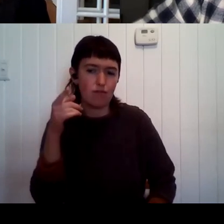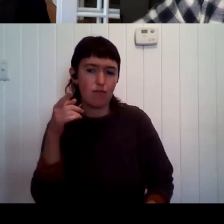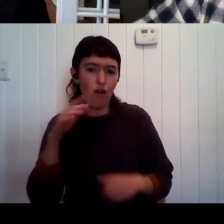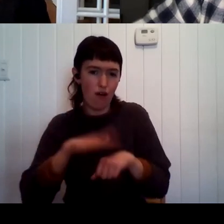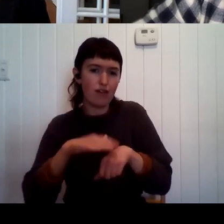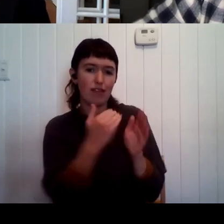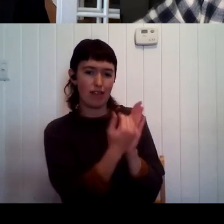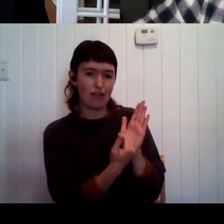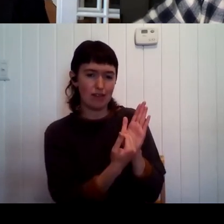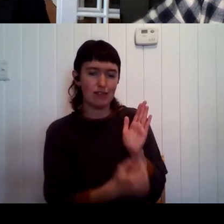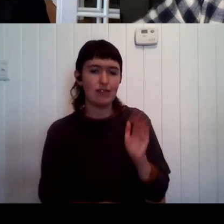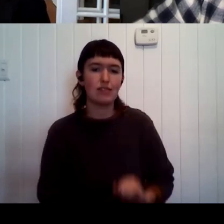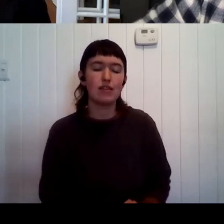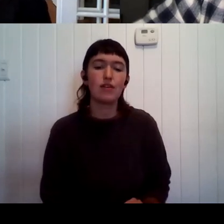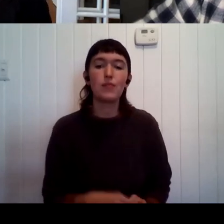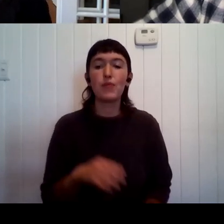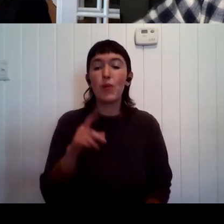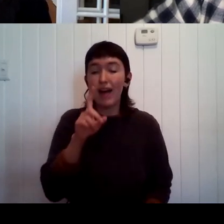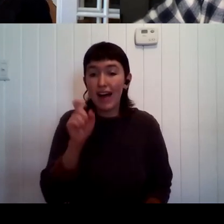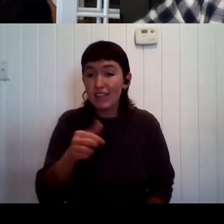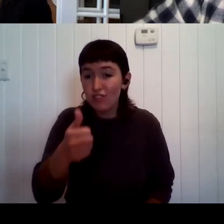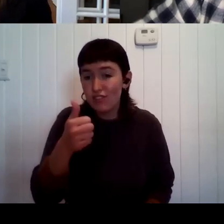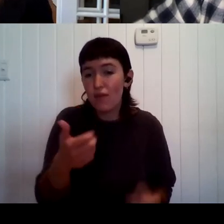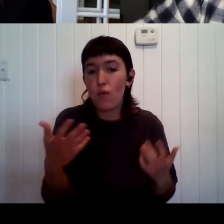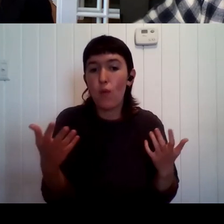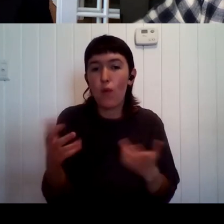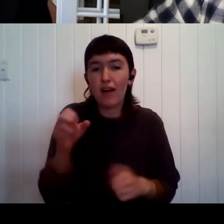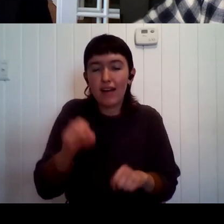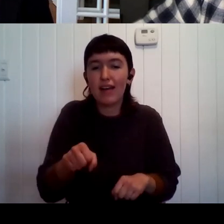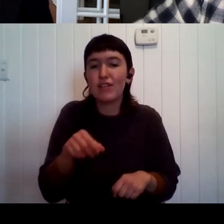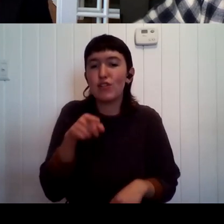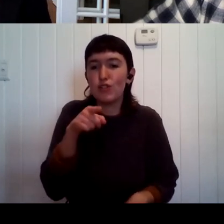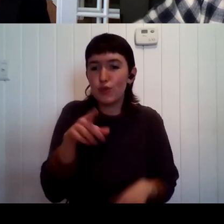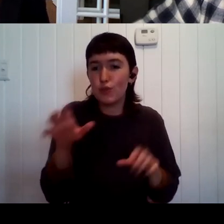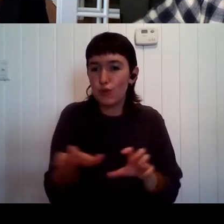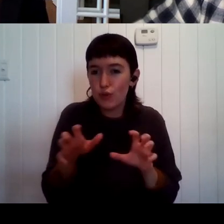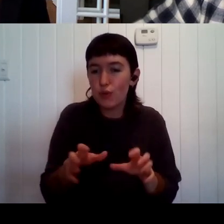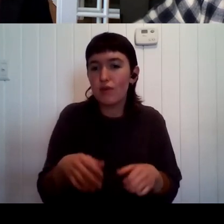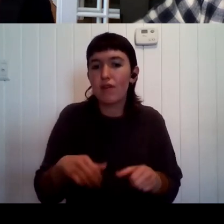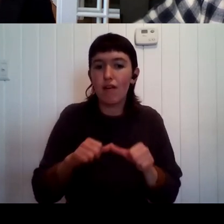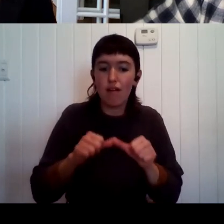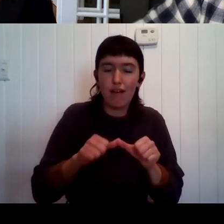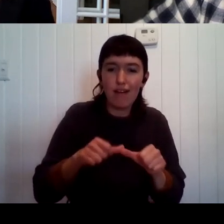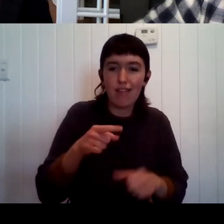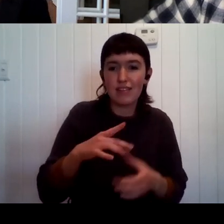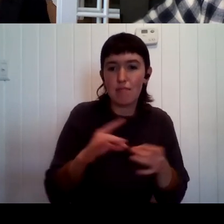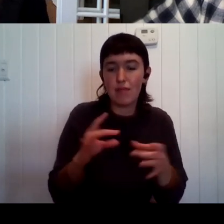ask yourself, what can you do to further this message of One Health so that you can even